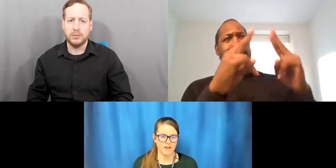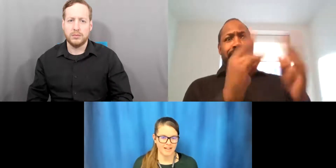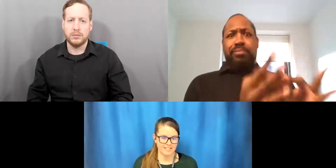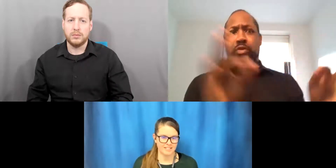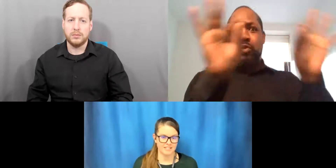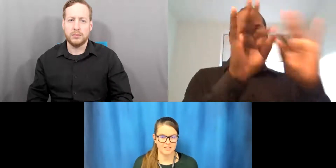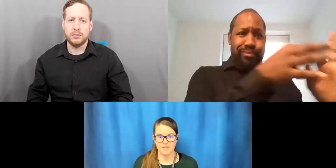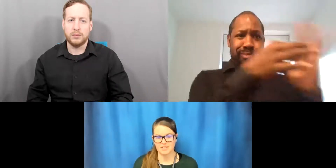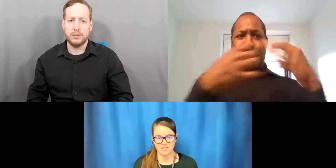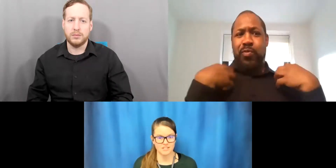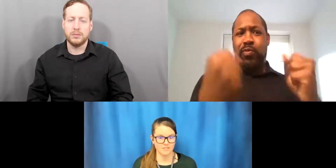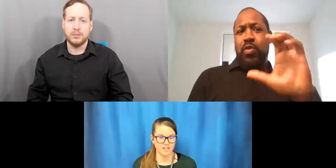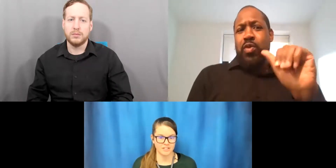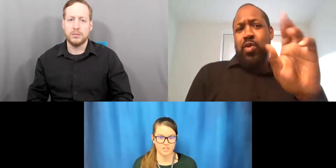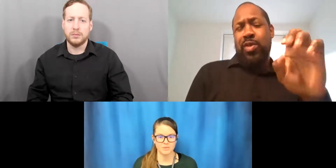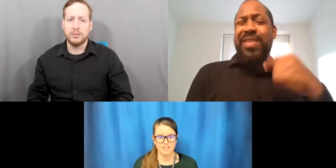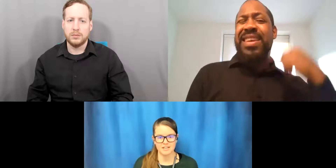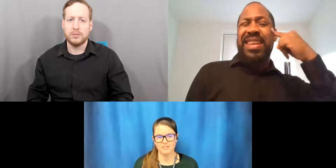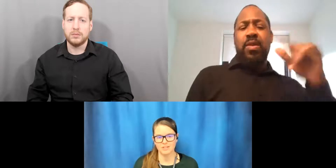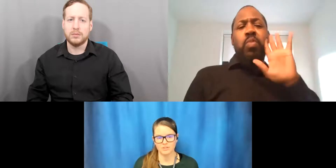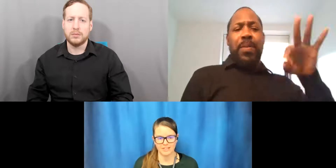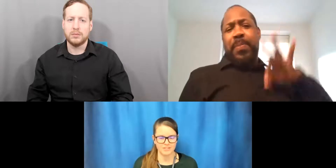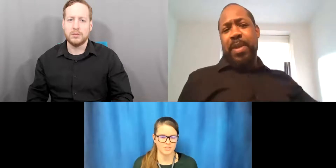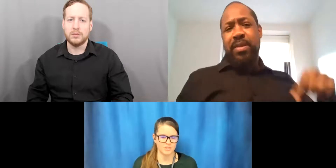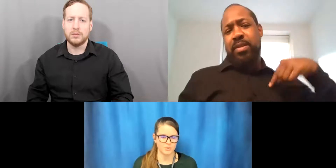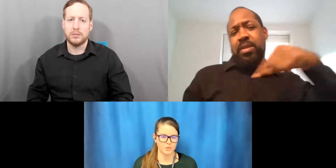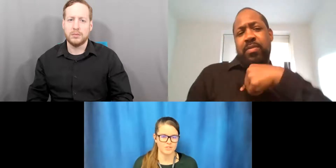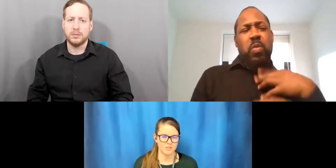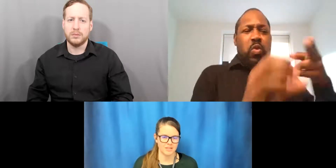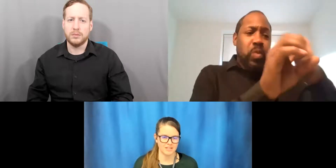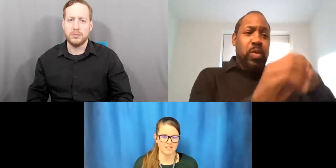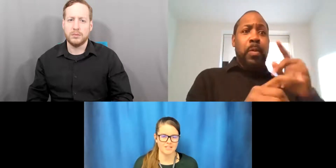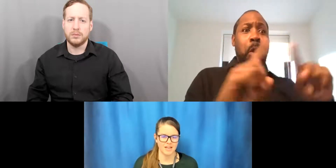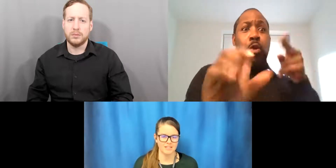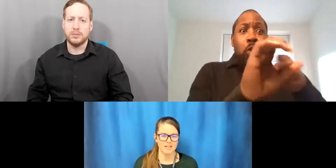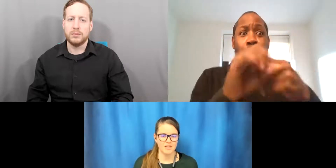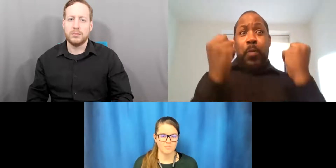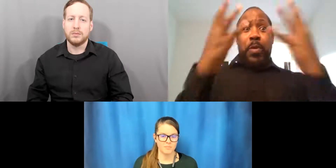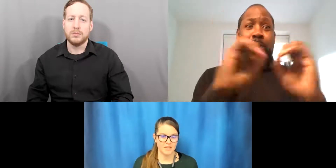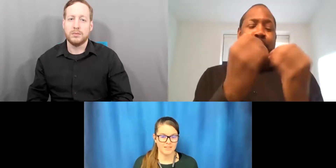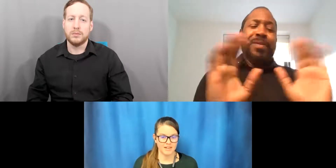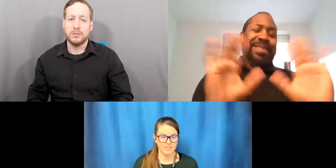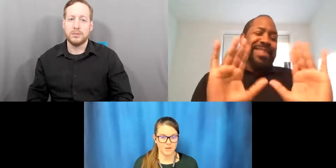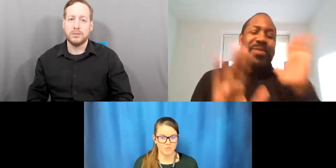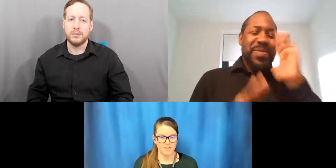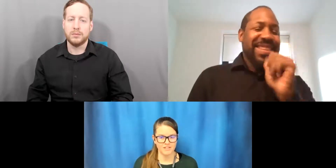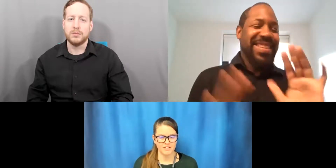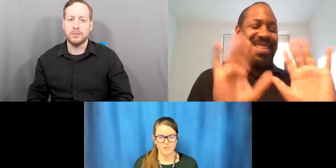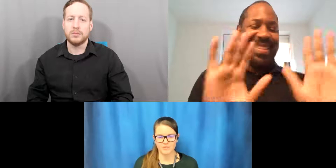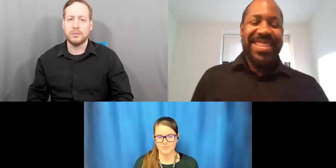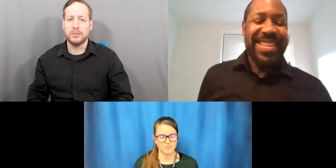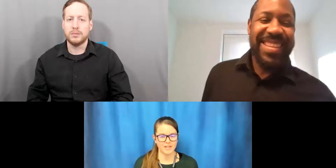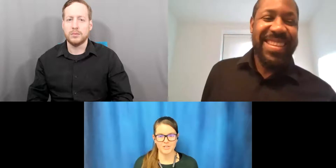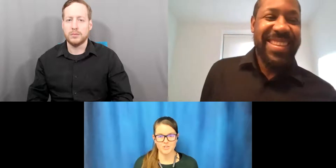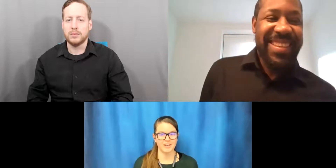healthcare access to me is a vital issue, and it definitely relates to so many things. And being that it's a nonprofit, I